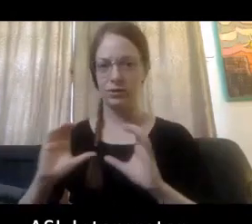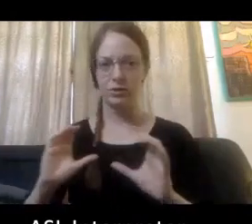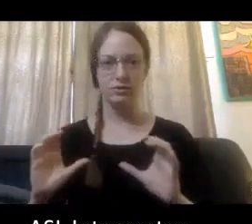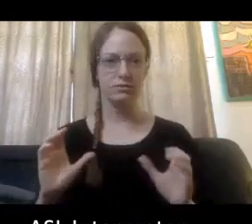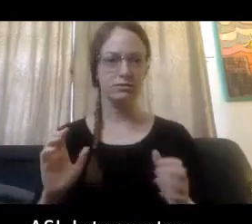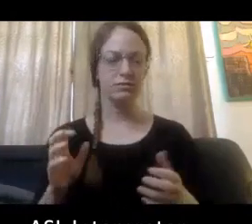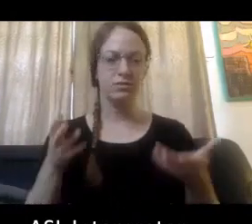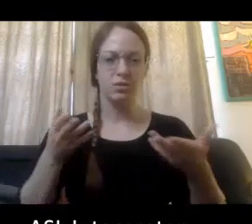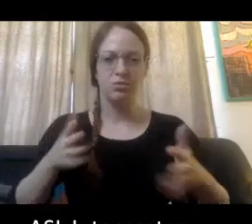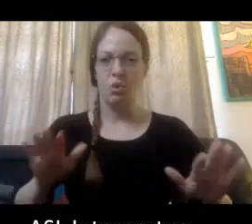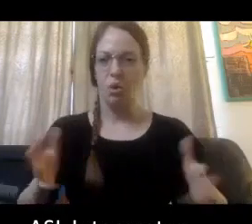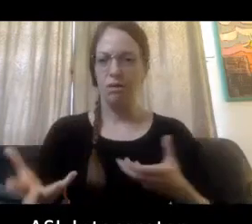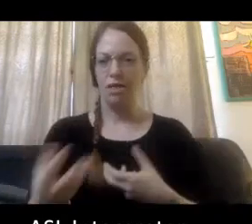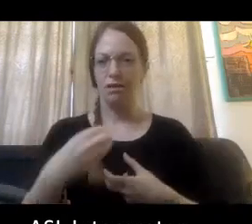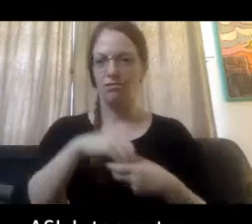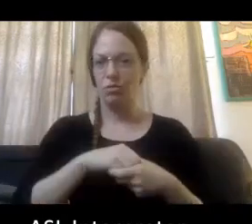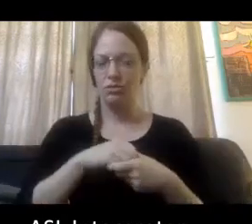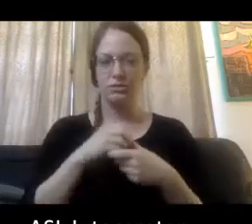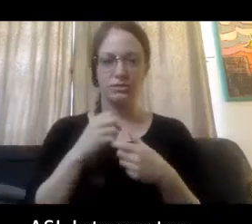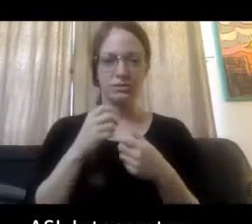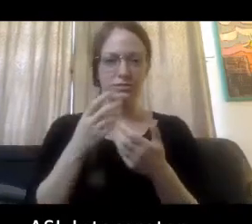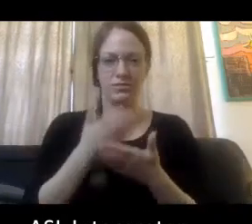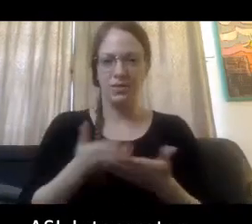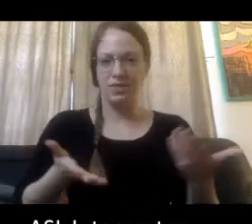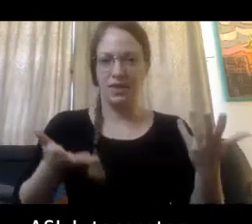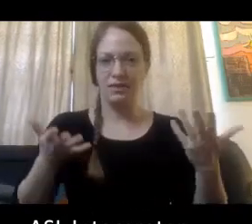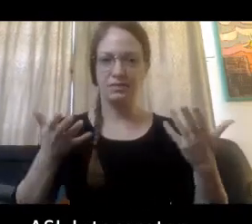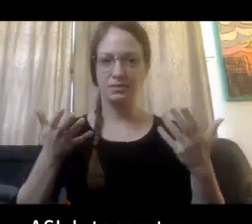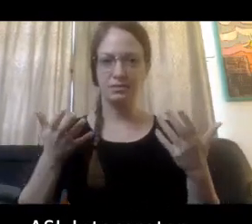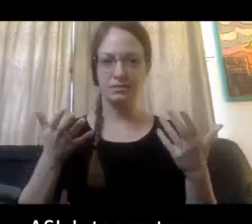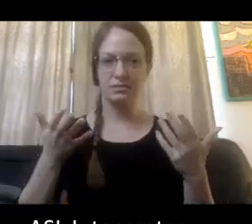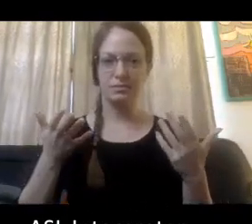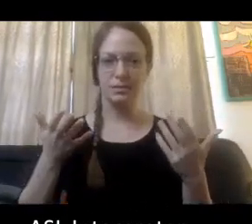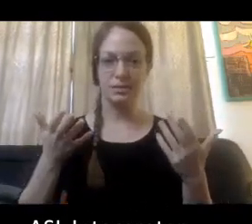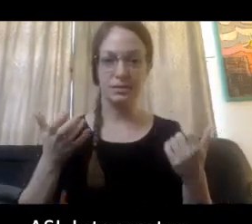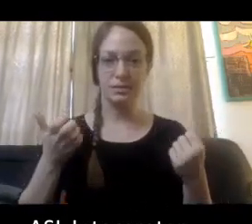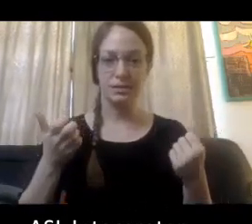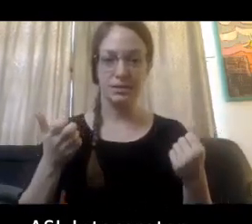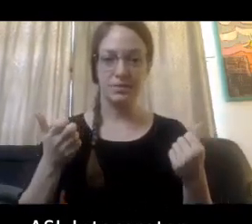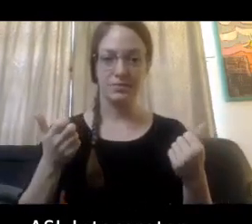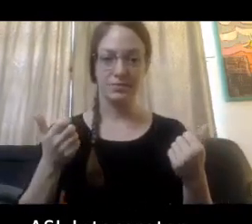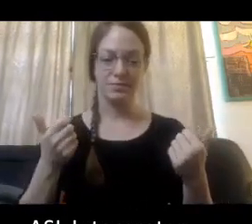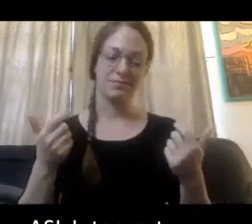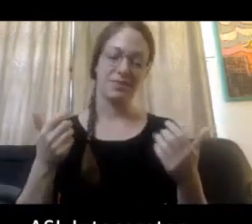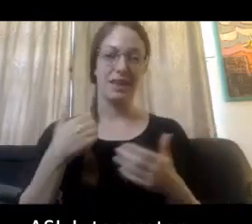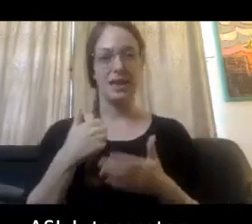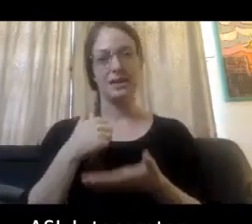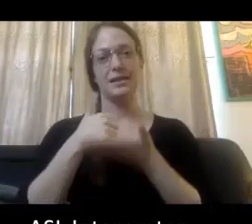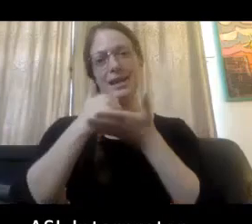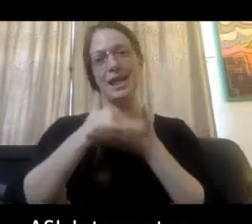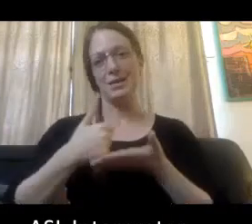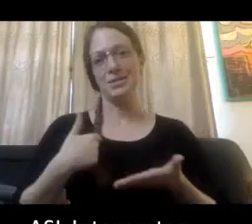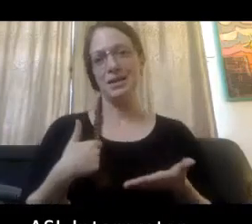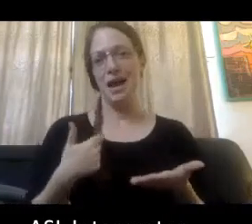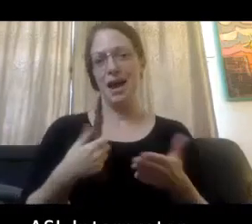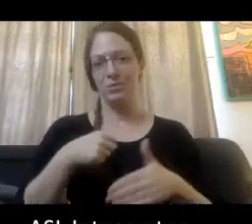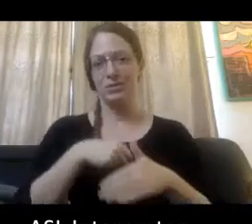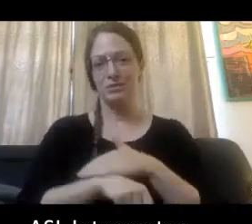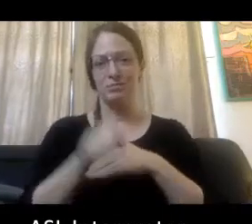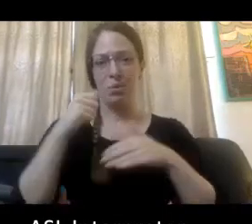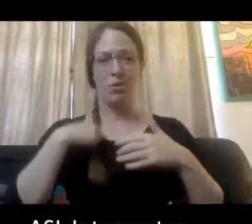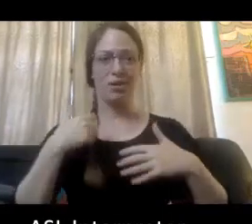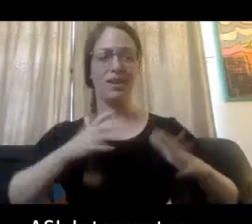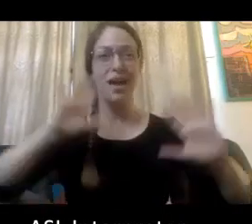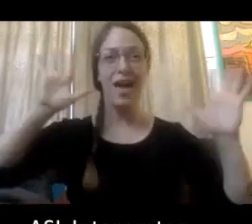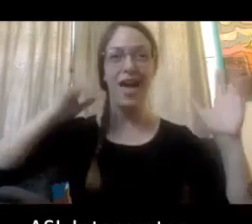ensure the projects are the best they can be, really. It kind of helps that I'm a born extrovert, but it doesn't take a lot of effort to kind of